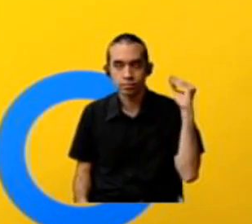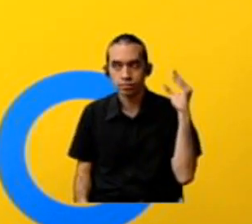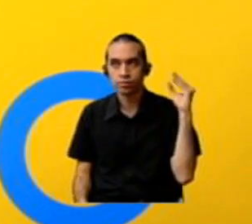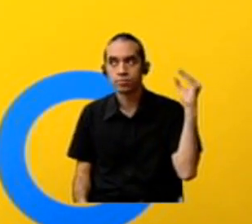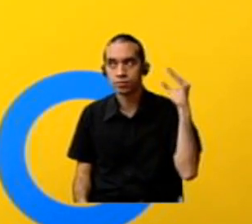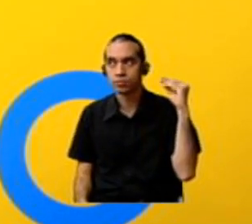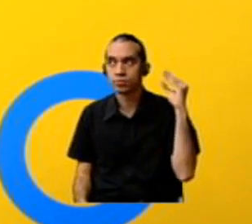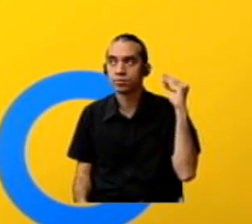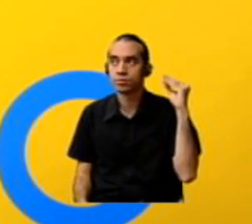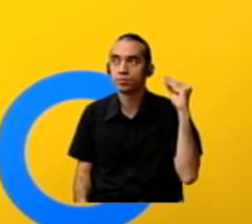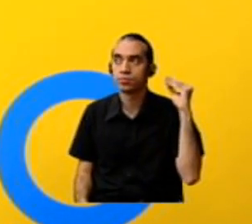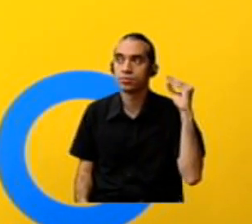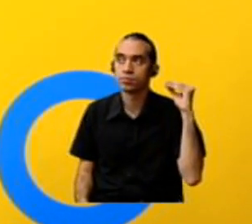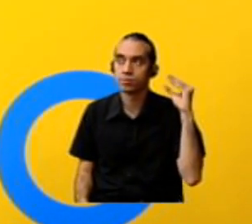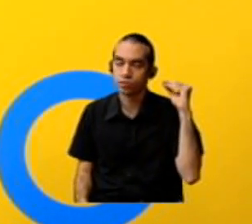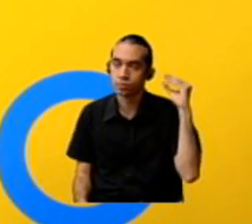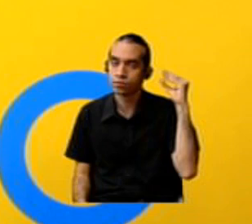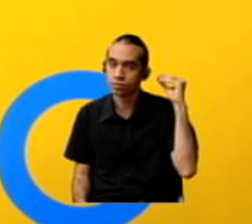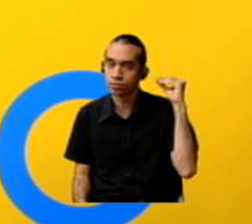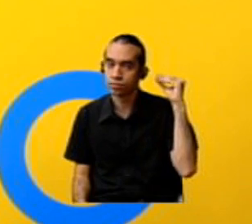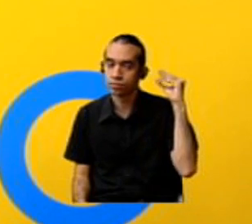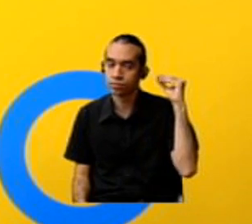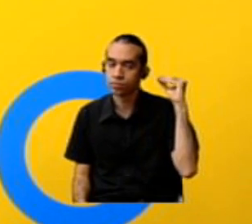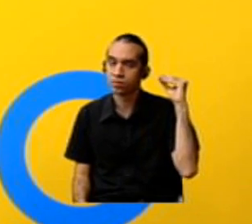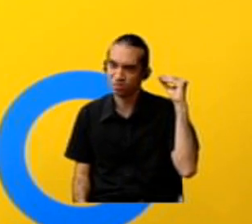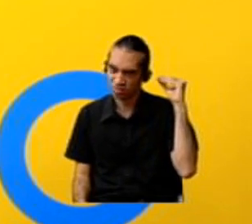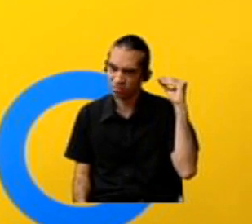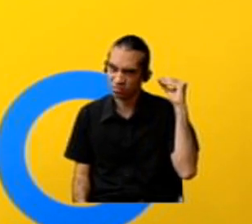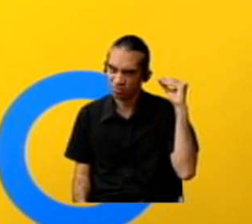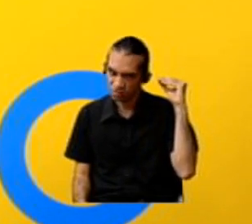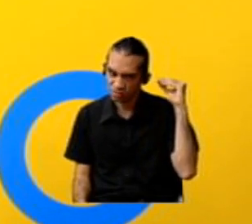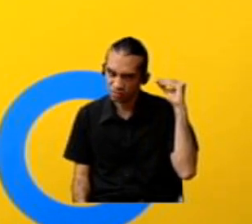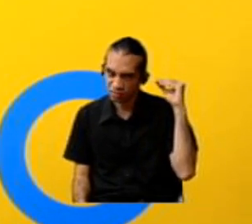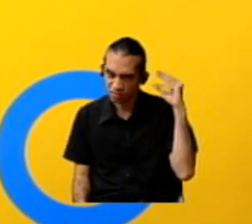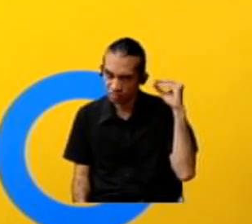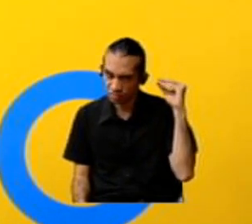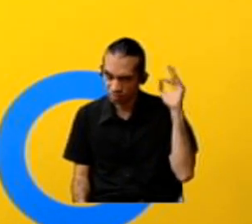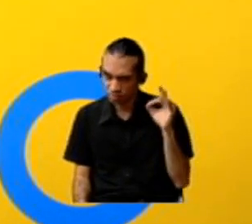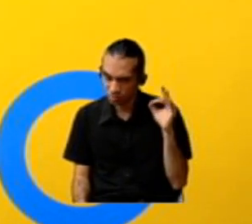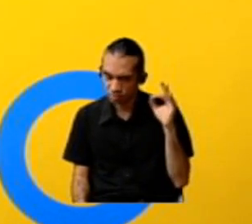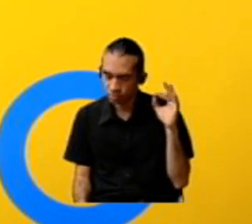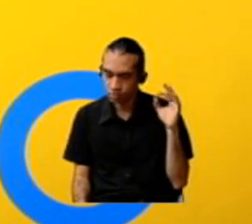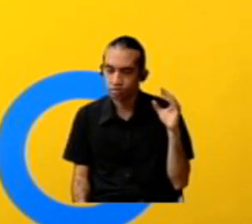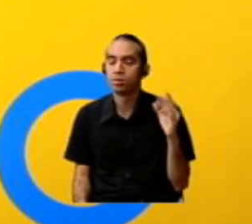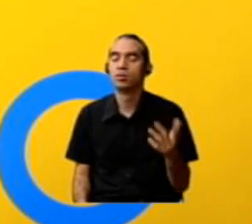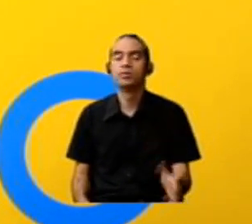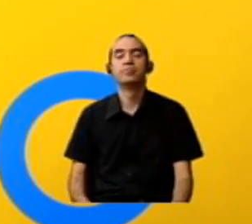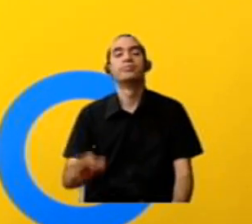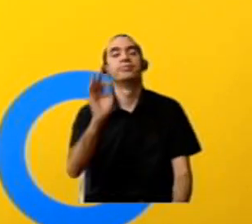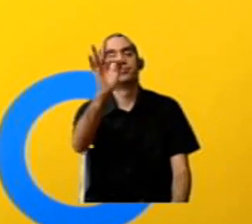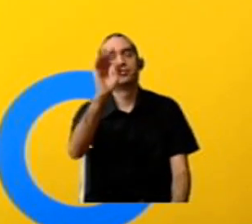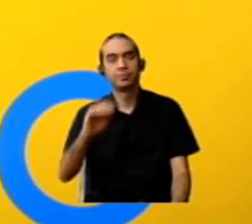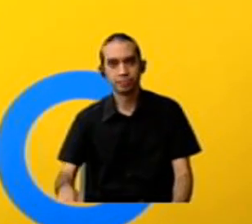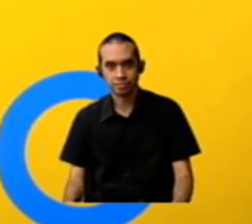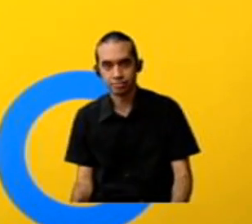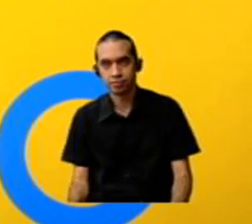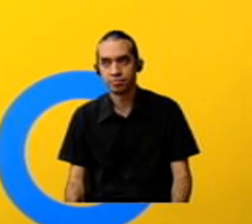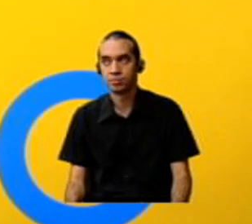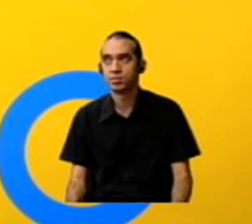Yeah. Oh, do you want to do that? Yeah? Okay, let's do it. Here we go.